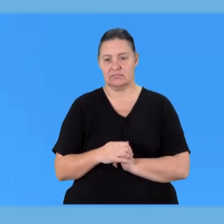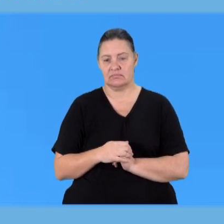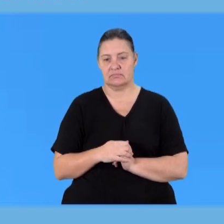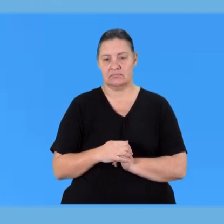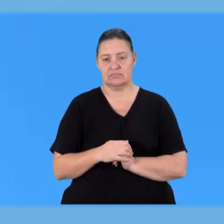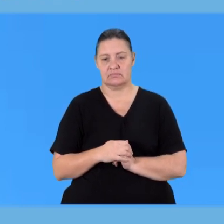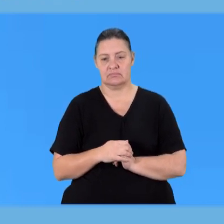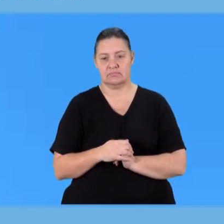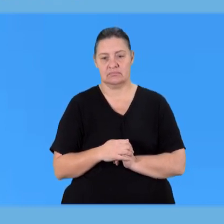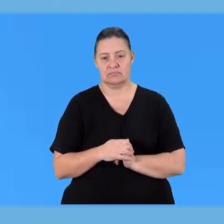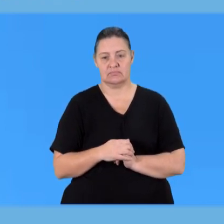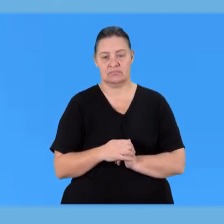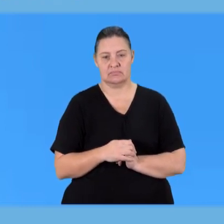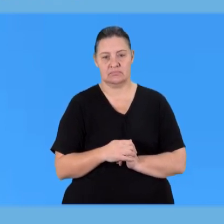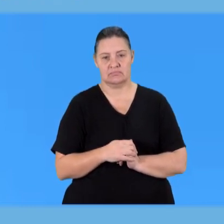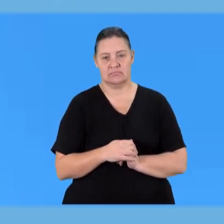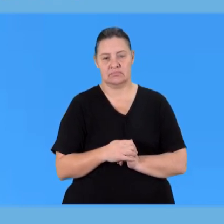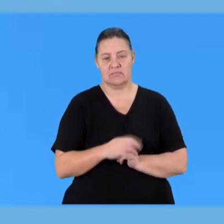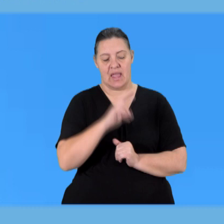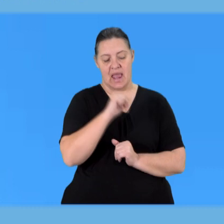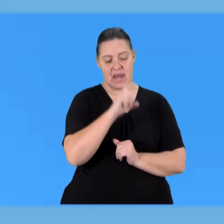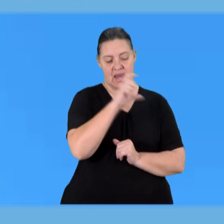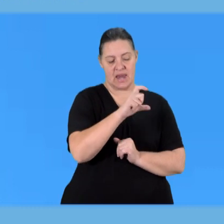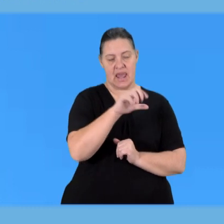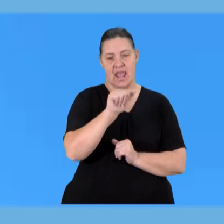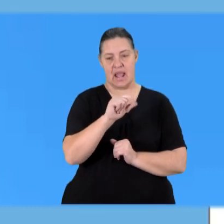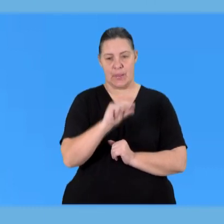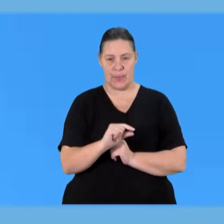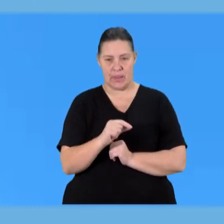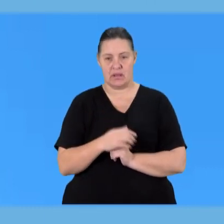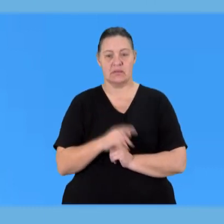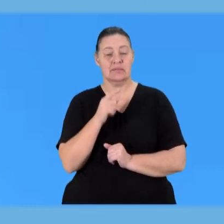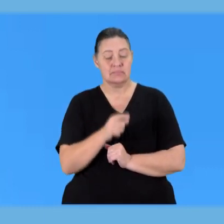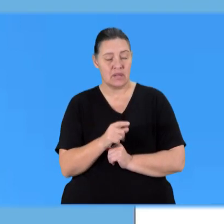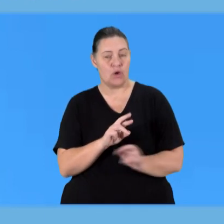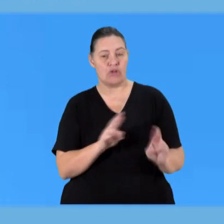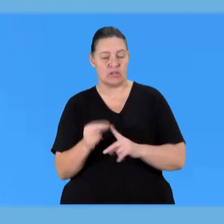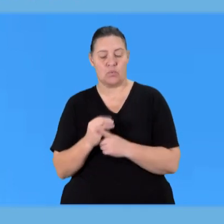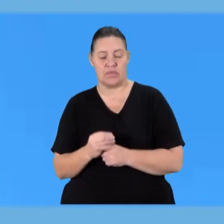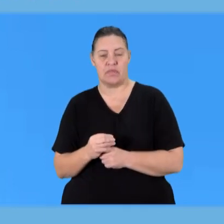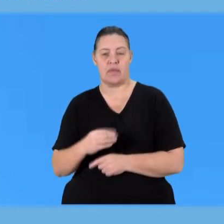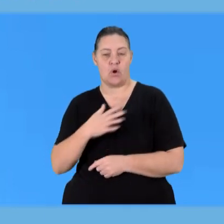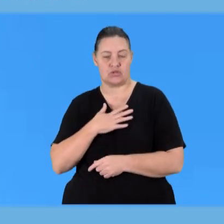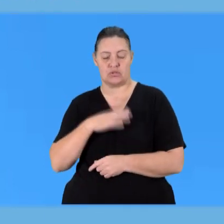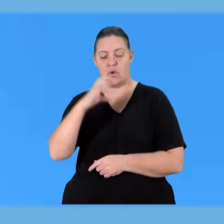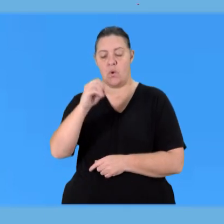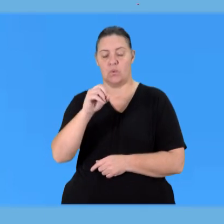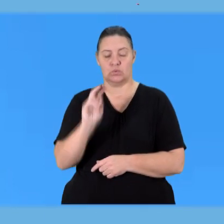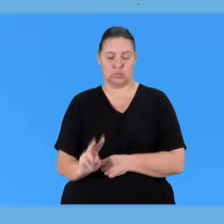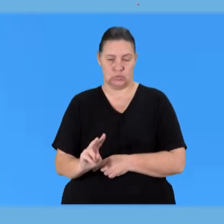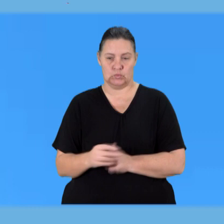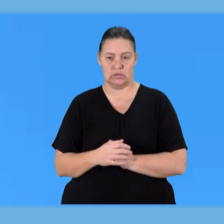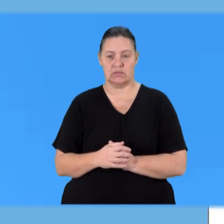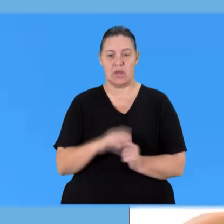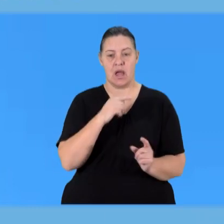It's capital letter A and small letter, capital letter N and small letter A. This reacting with oxygen, we know